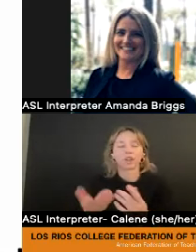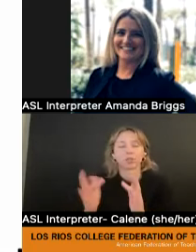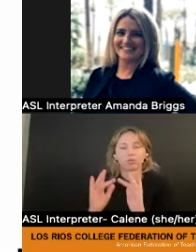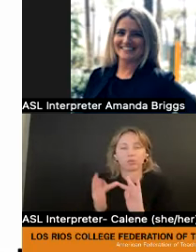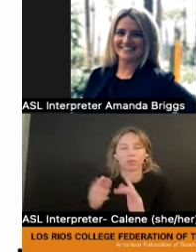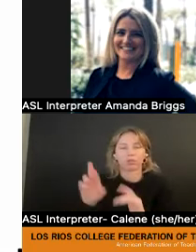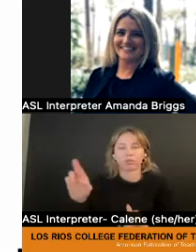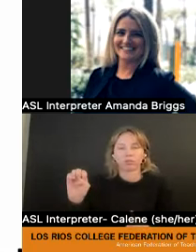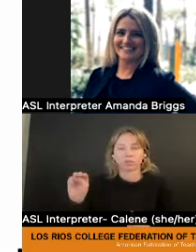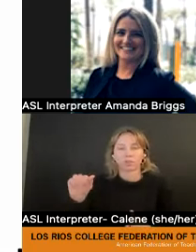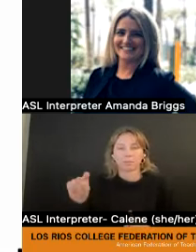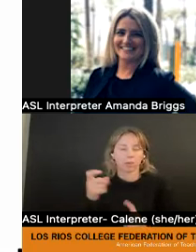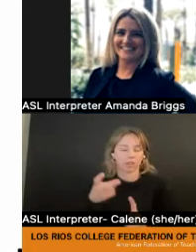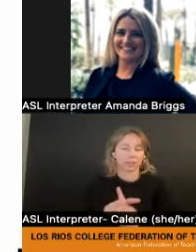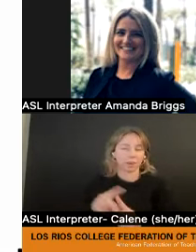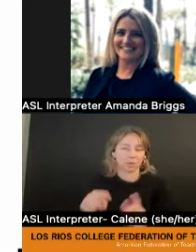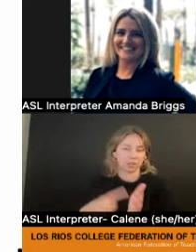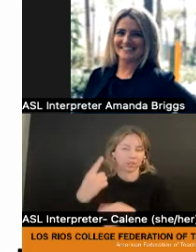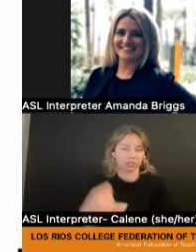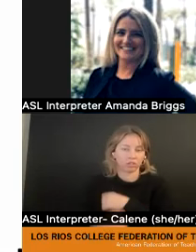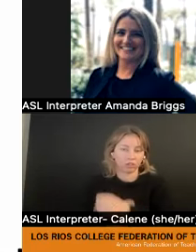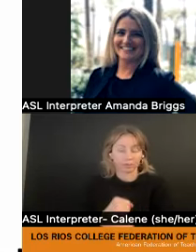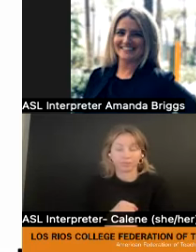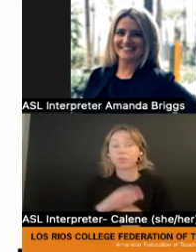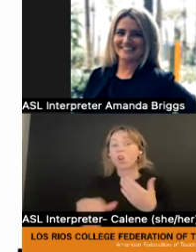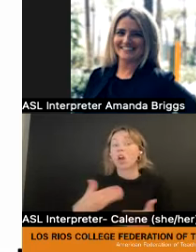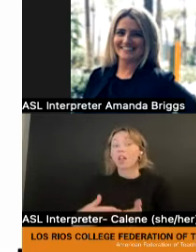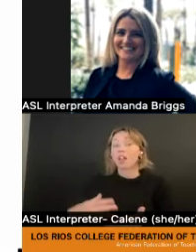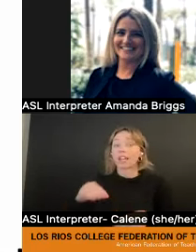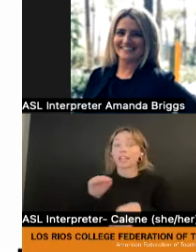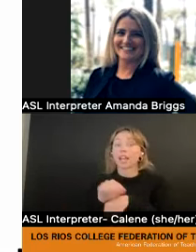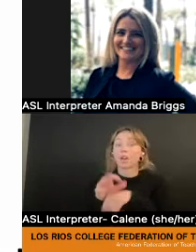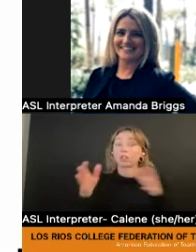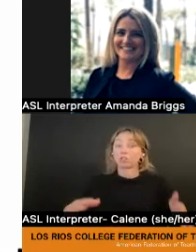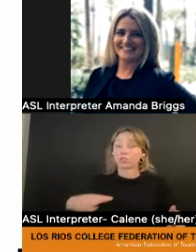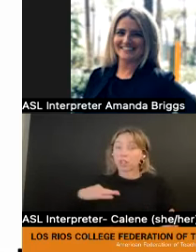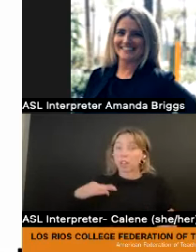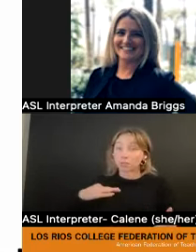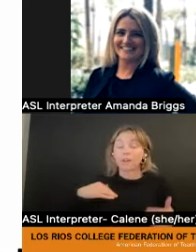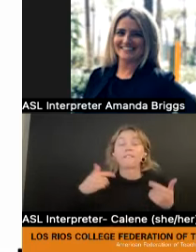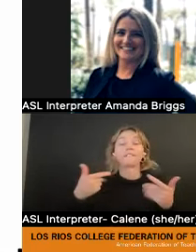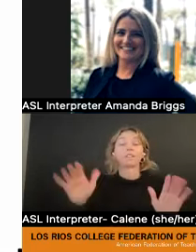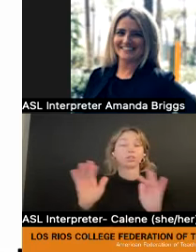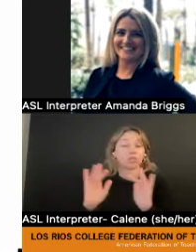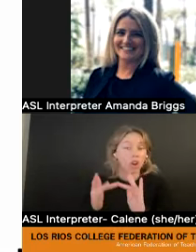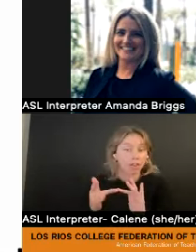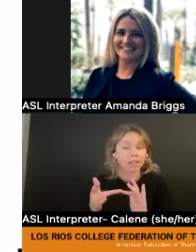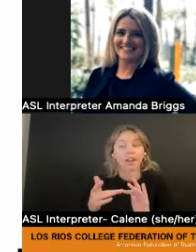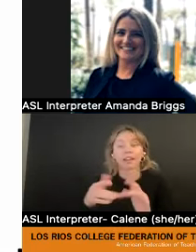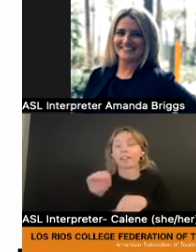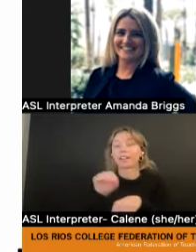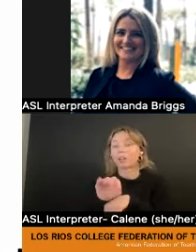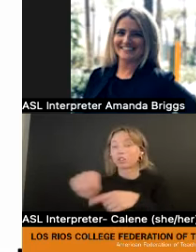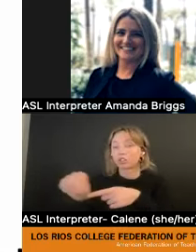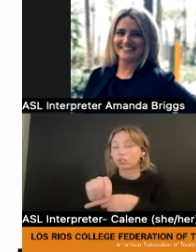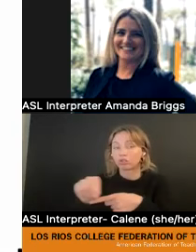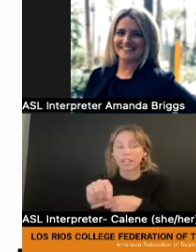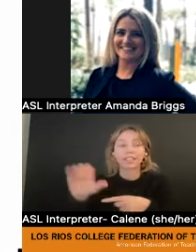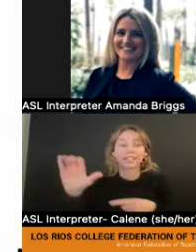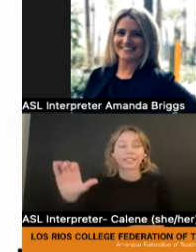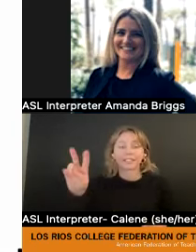All counselors who are eligible, who are currently enrolled in or have completed the online counselor training, CBC